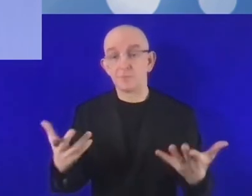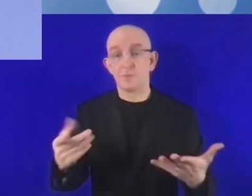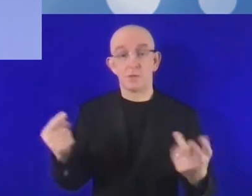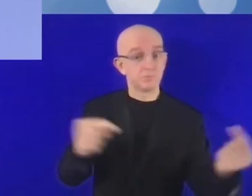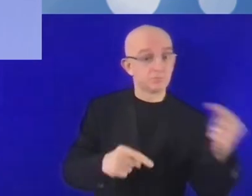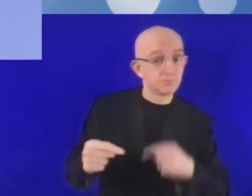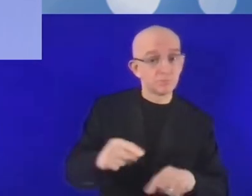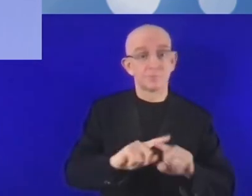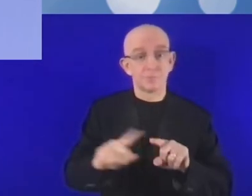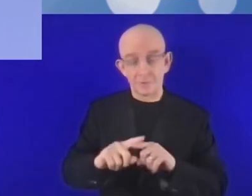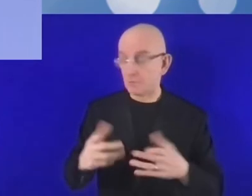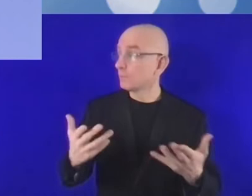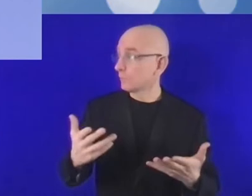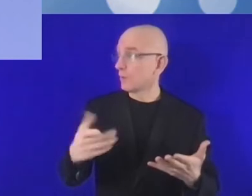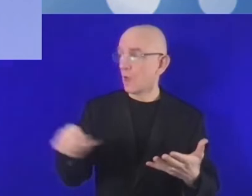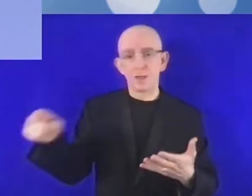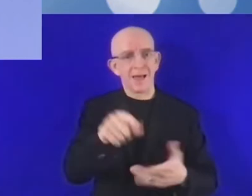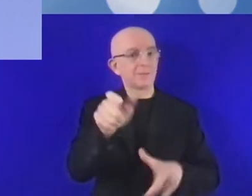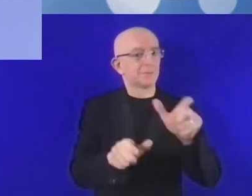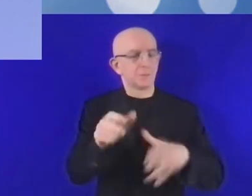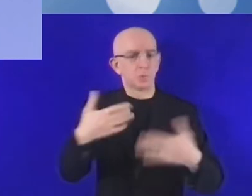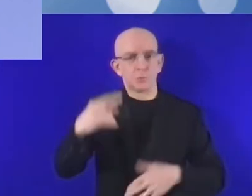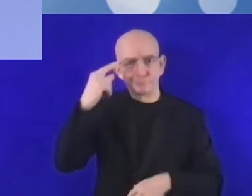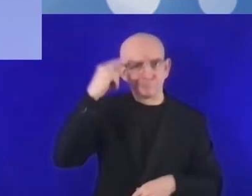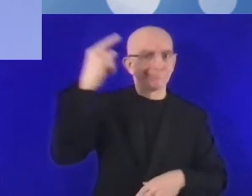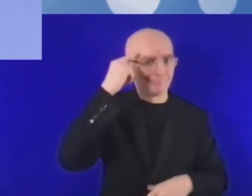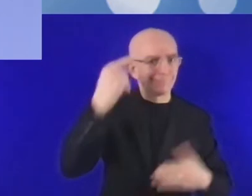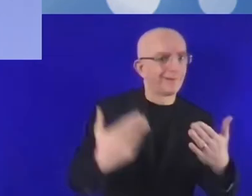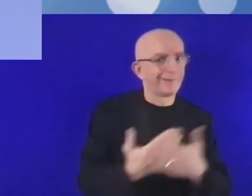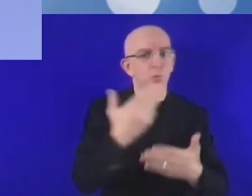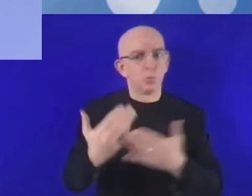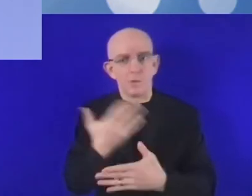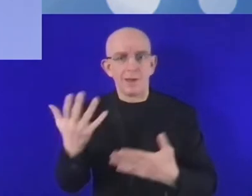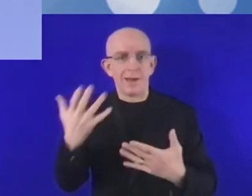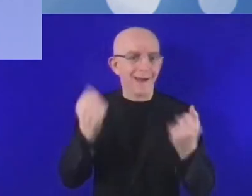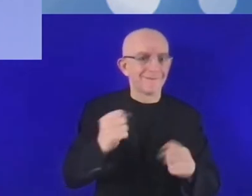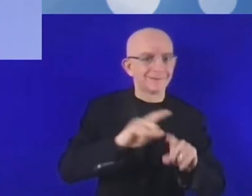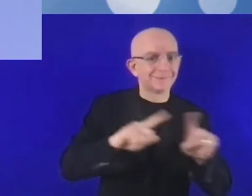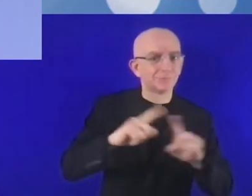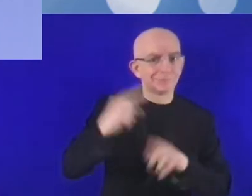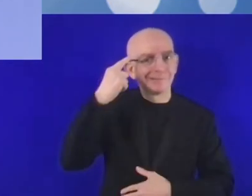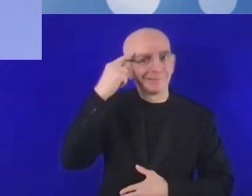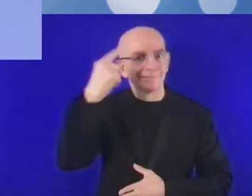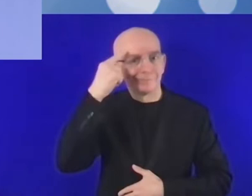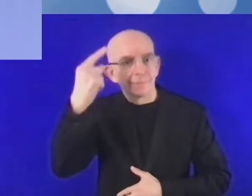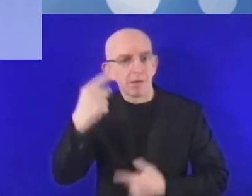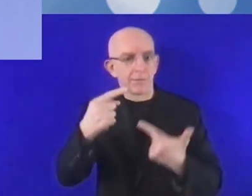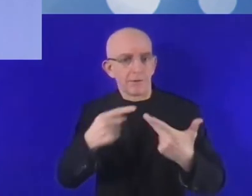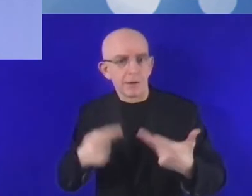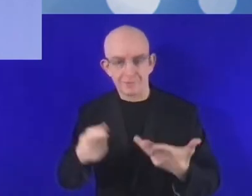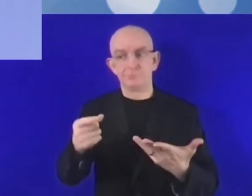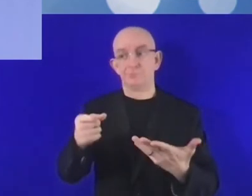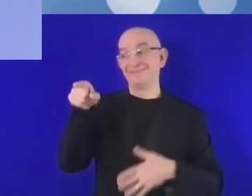start from the basic we can benefit that's what i build the other thing is in developing